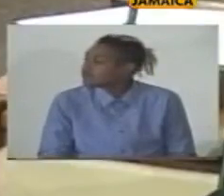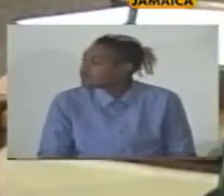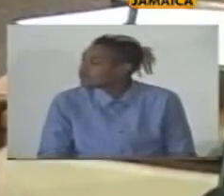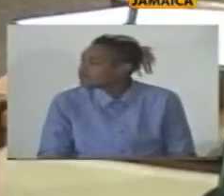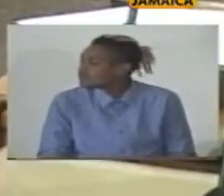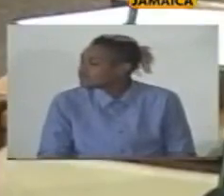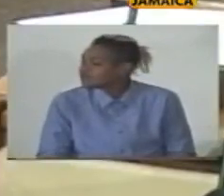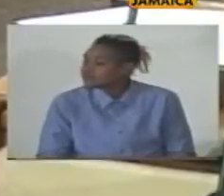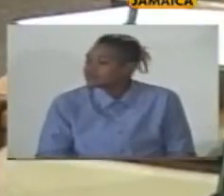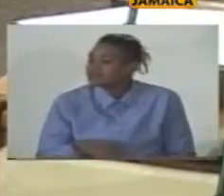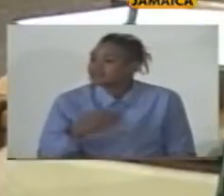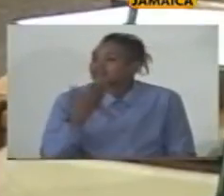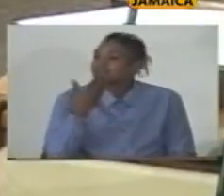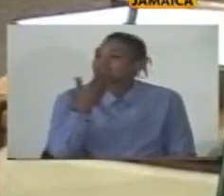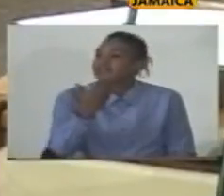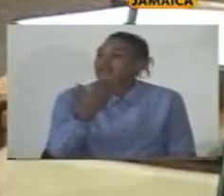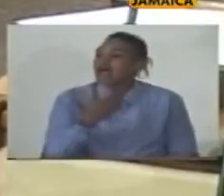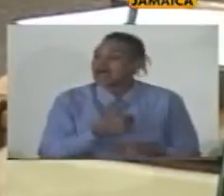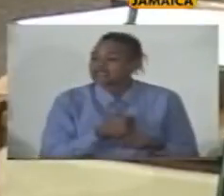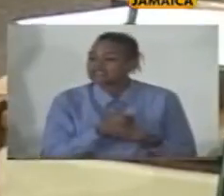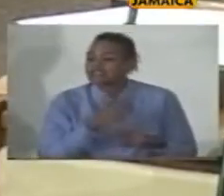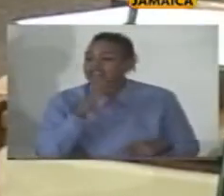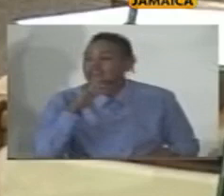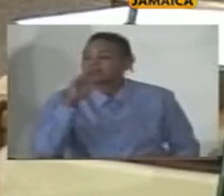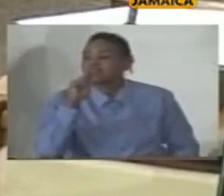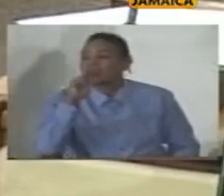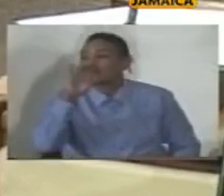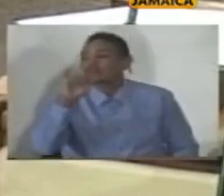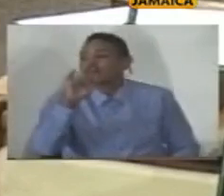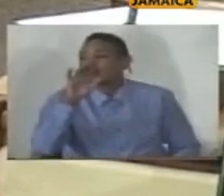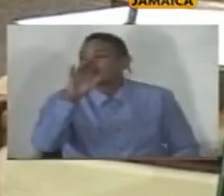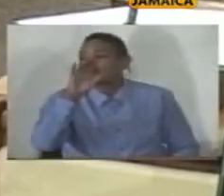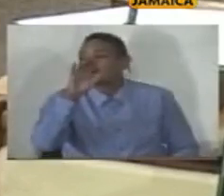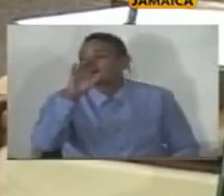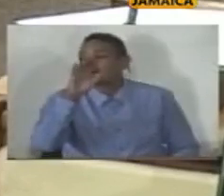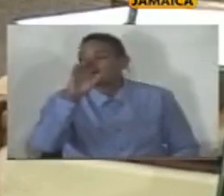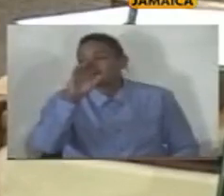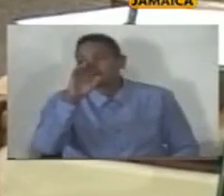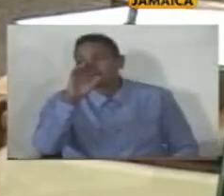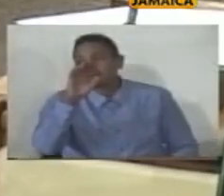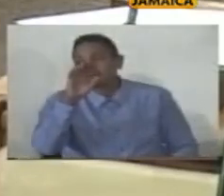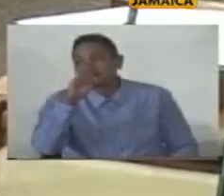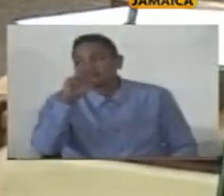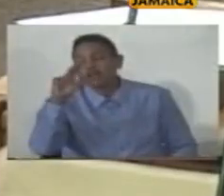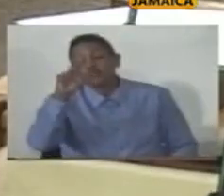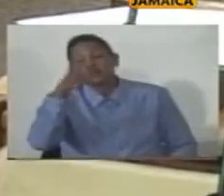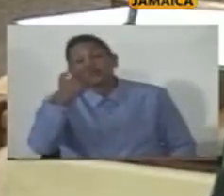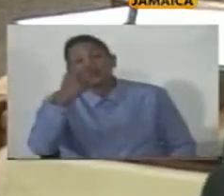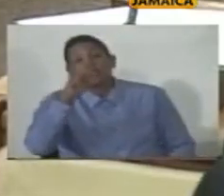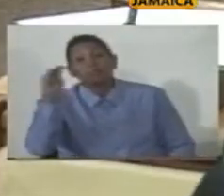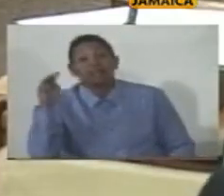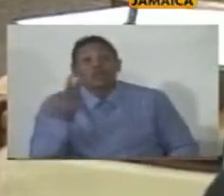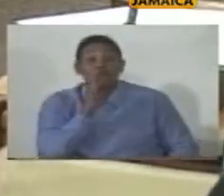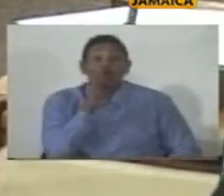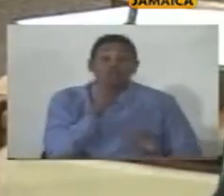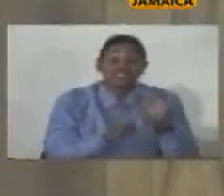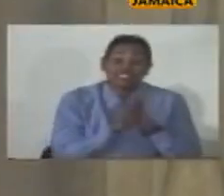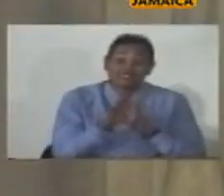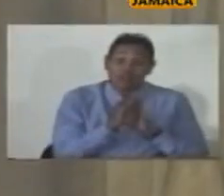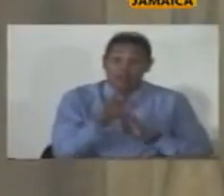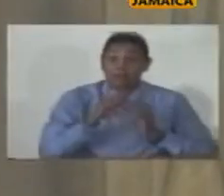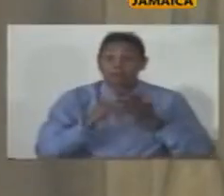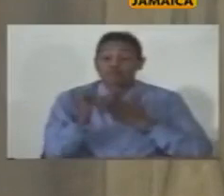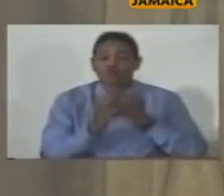Thanks to rural water supply, Cornwall Barracks' 21 million water development project is in progress.